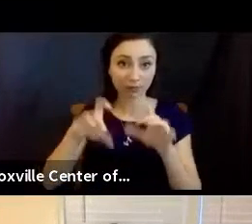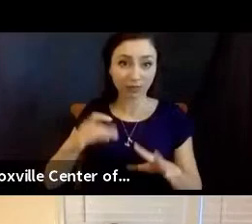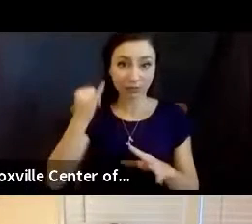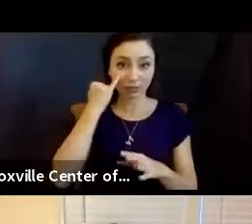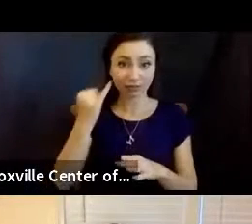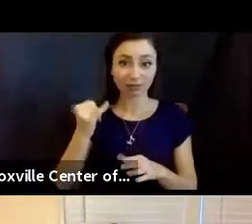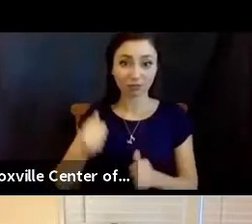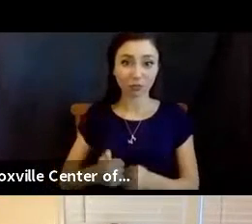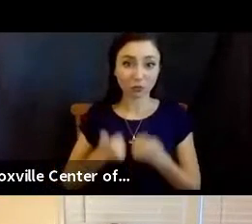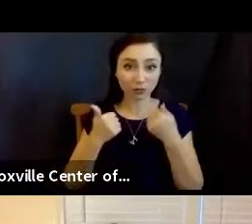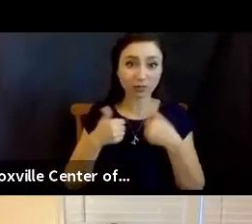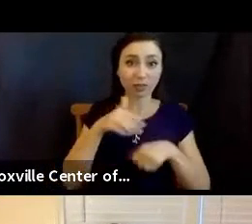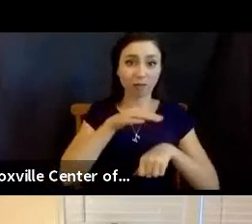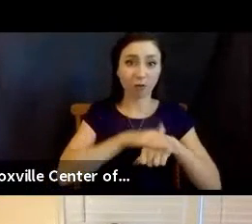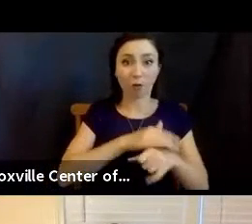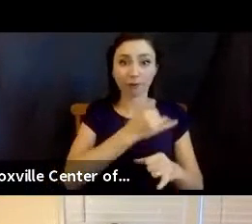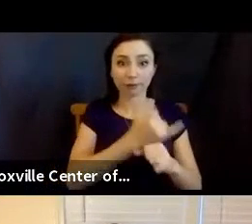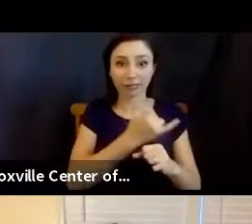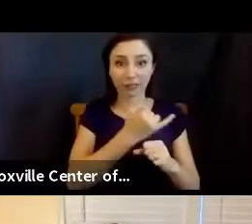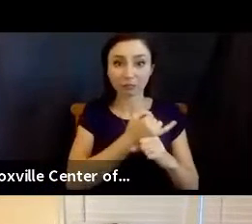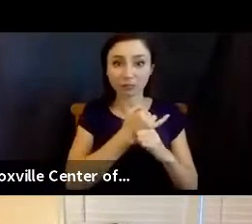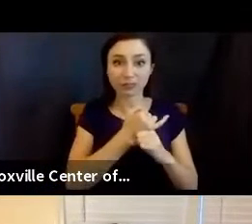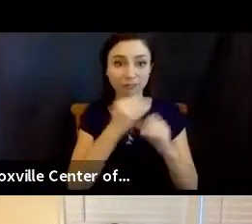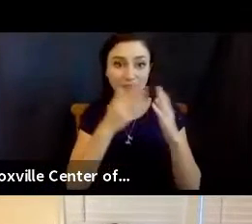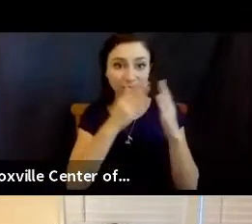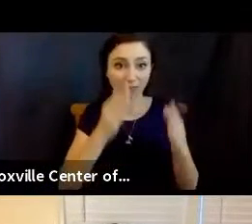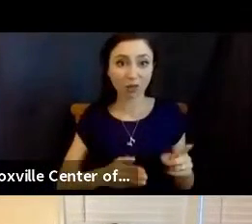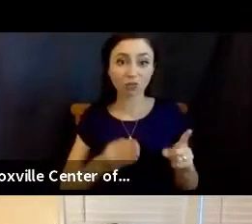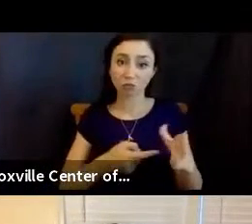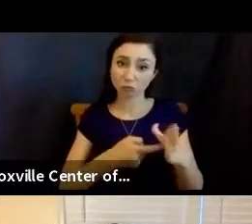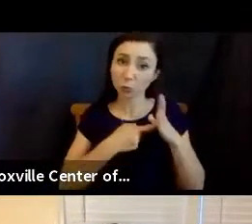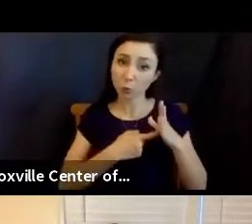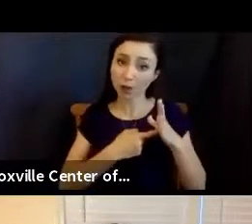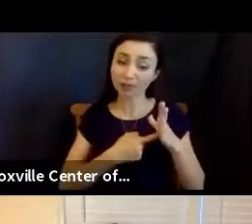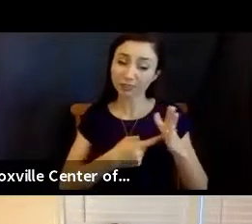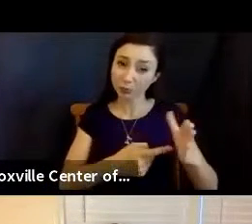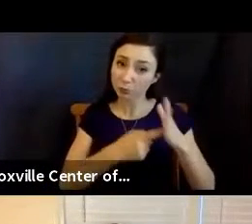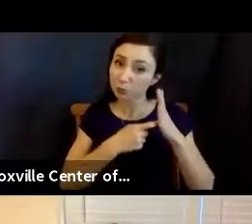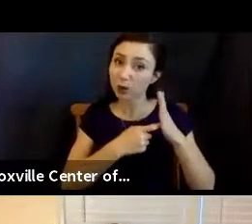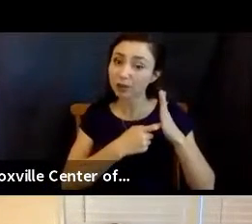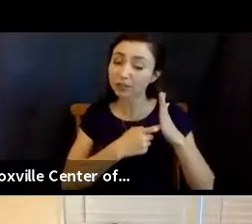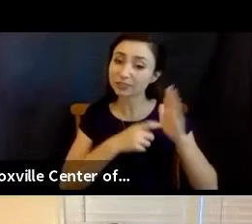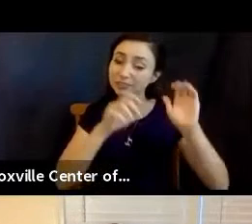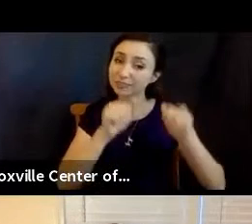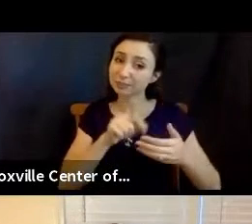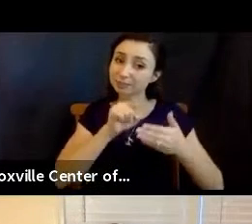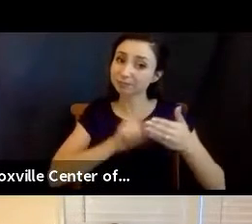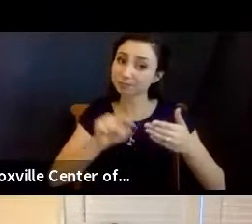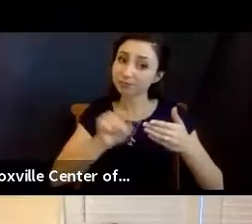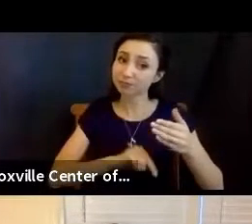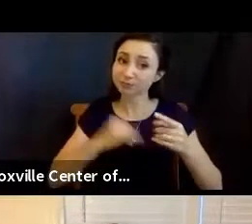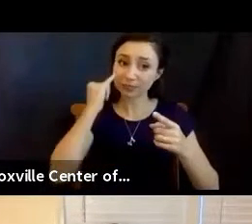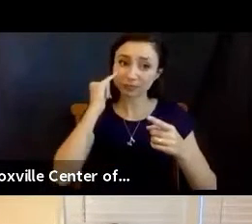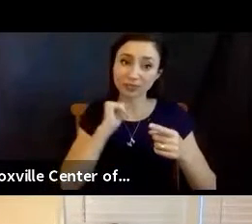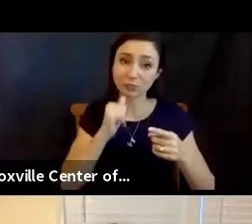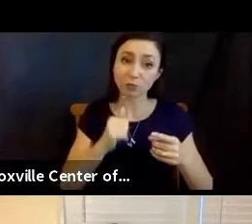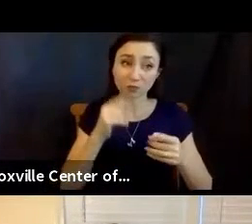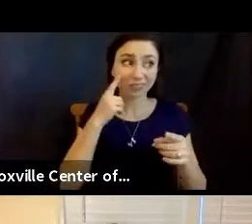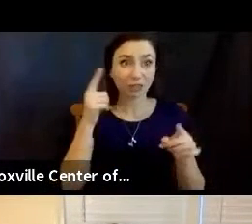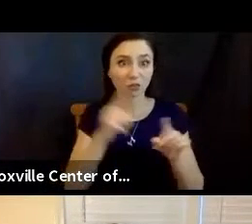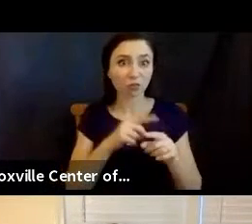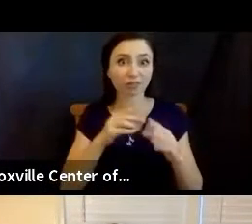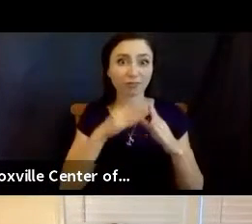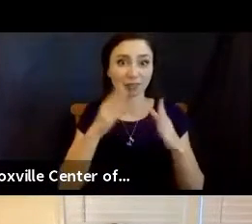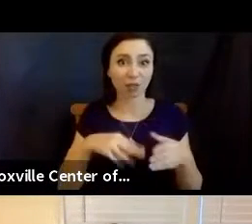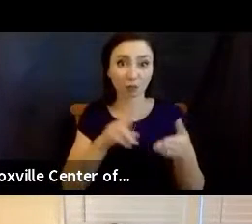reside in an on-campus residential facility, is required. And it is part of the housing contract that they agreed to when they came